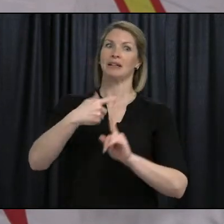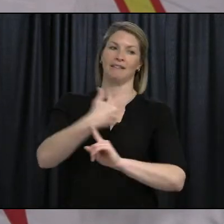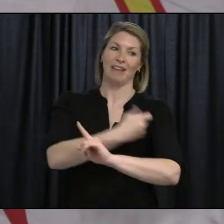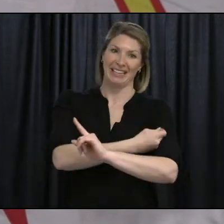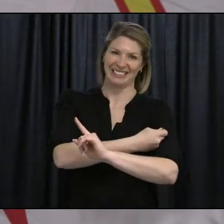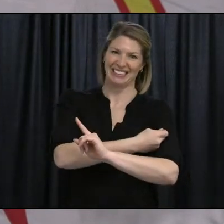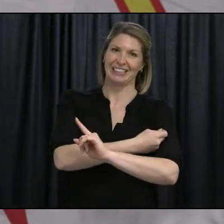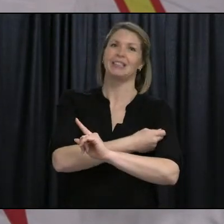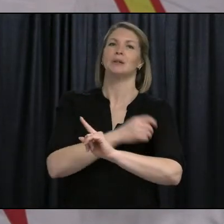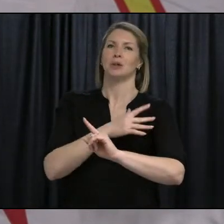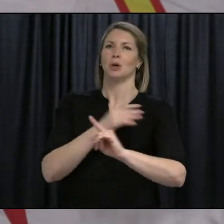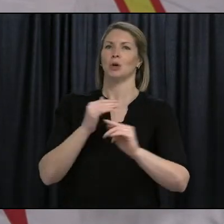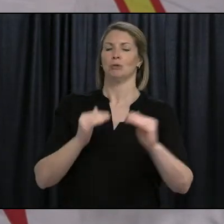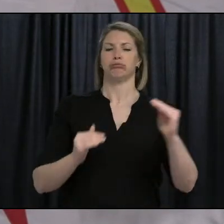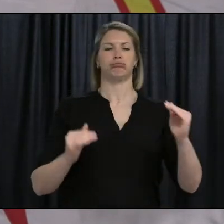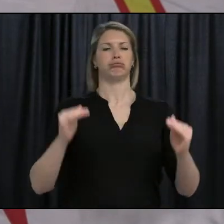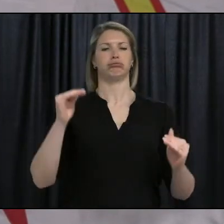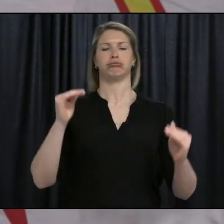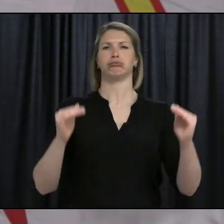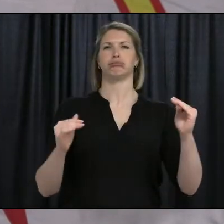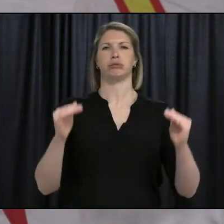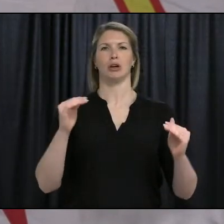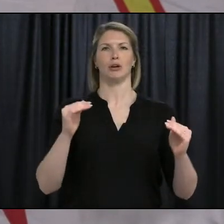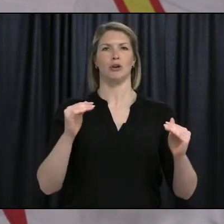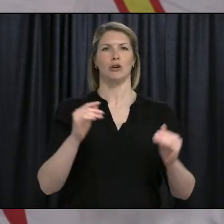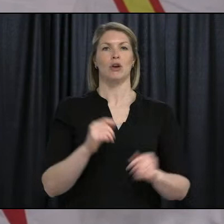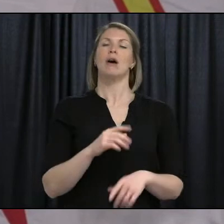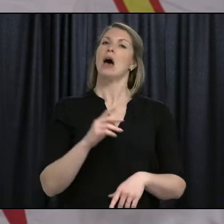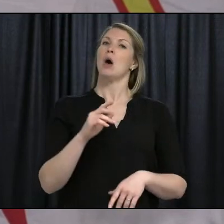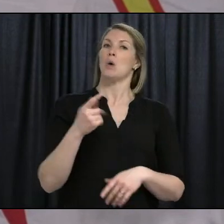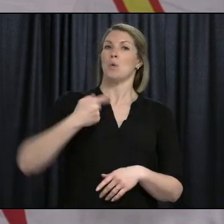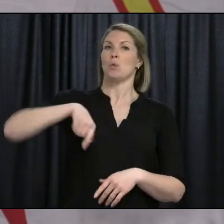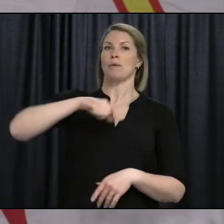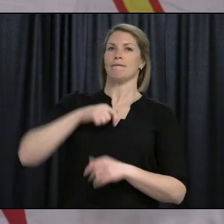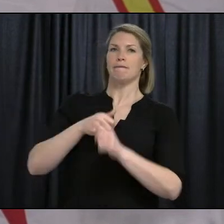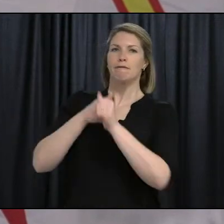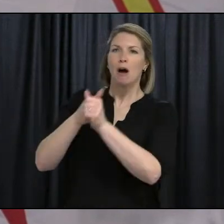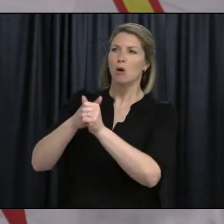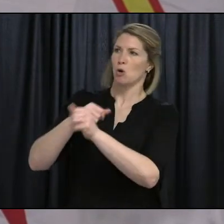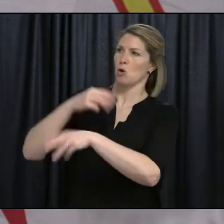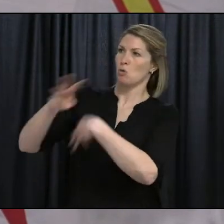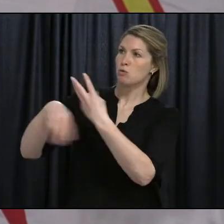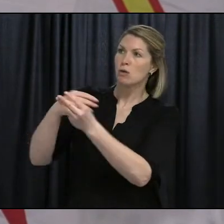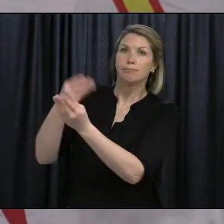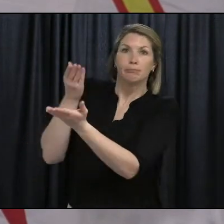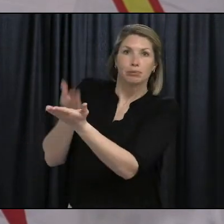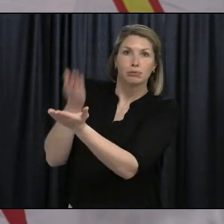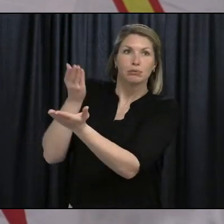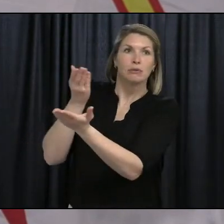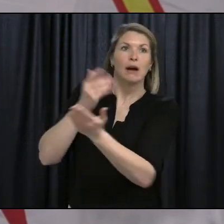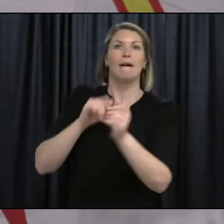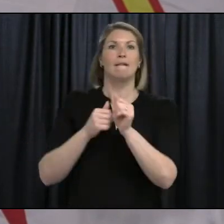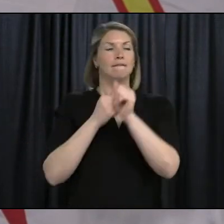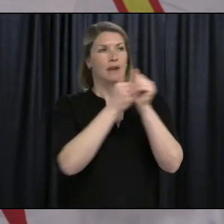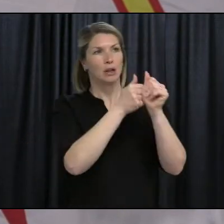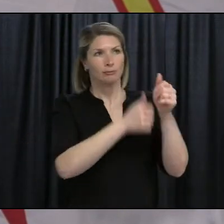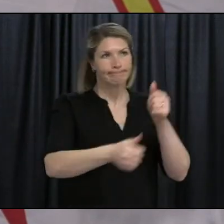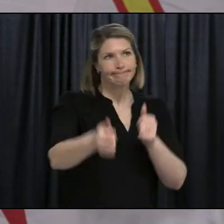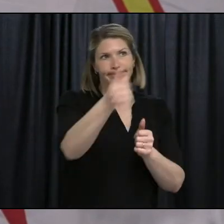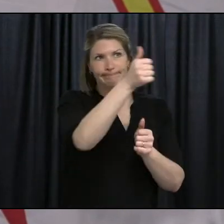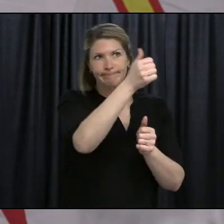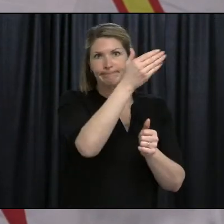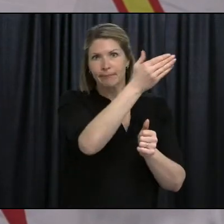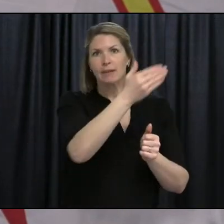transmission. And we continue to monitor this real-world evidence as well as epidemiology as we plan for our future in Newfoundland and